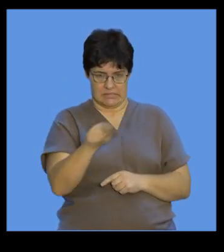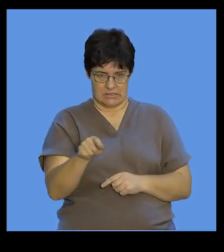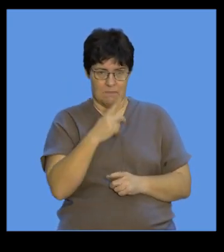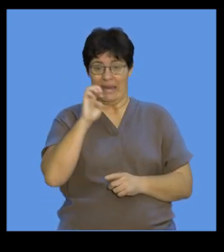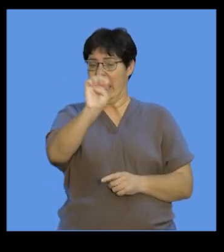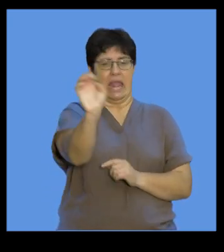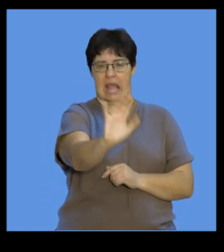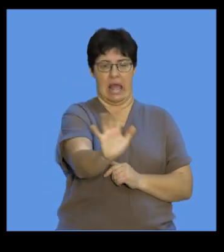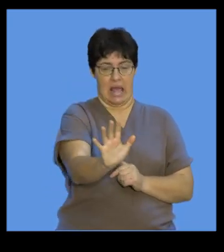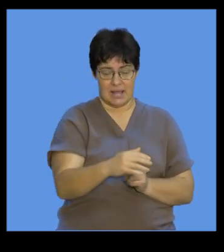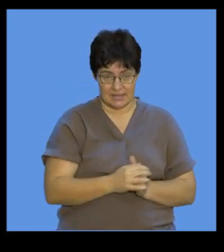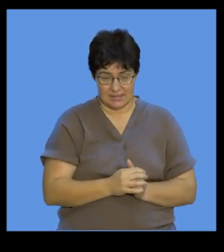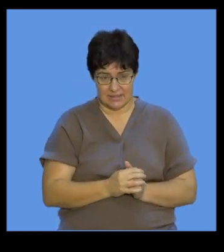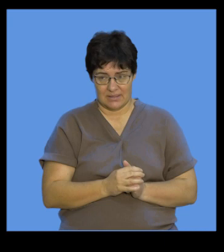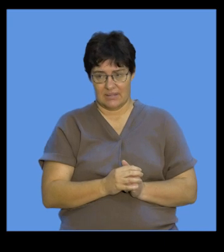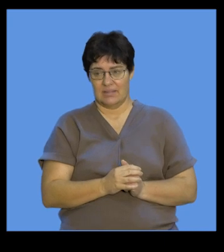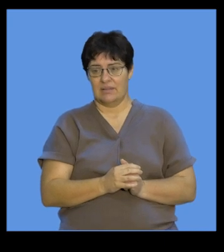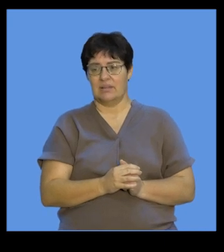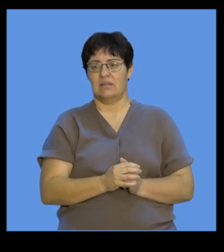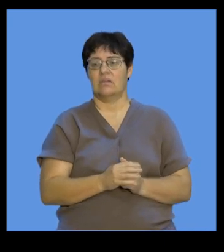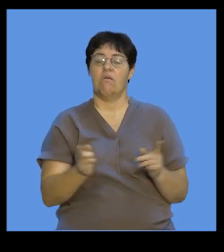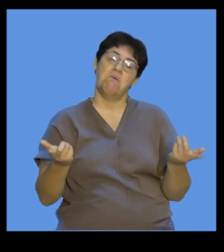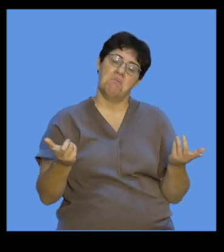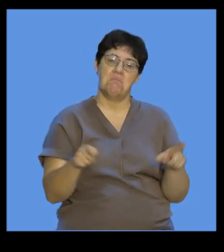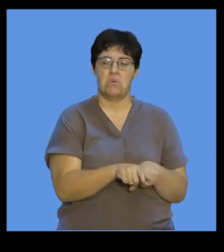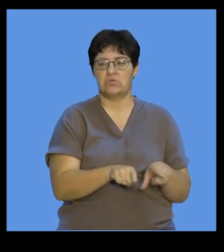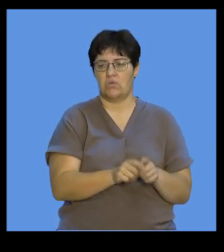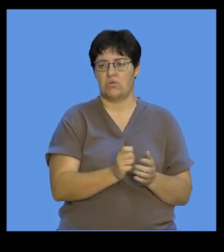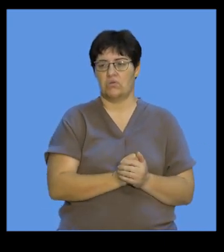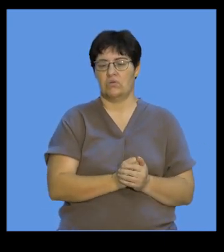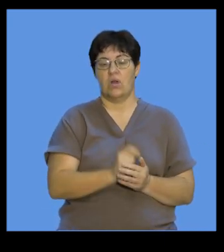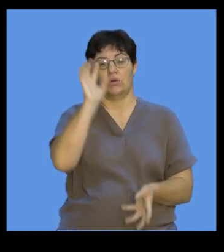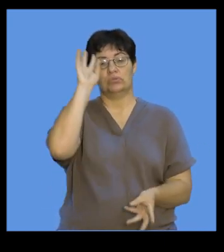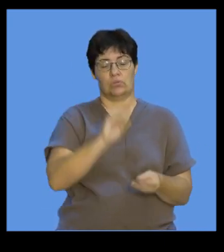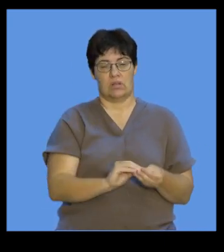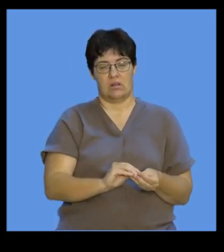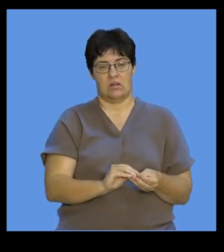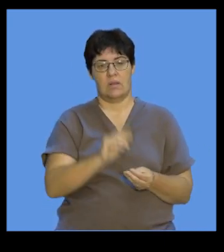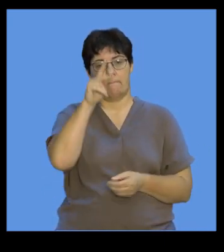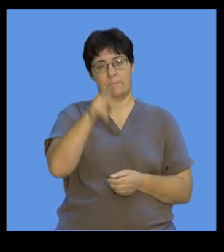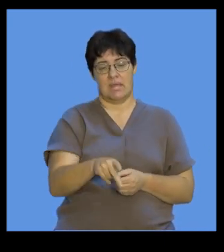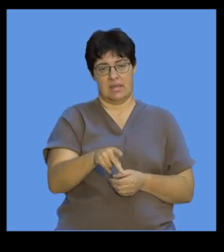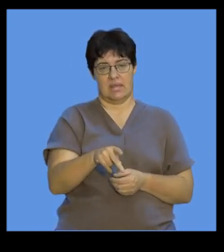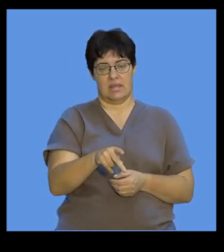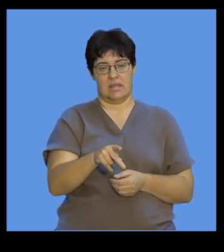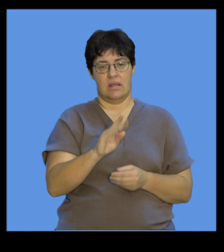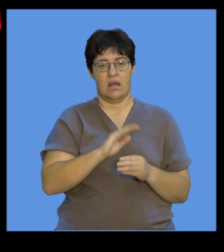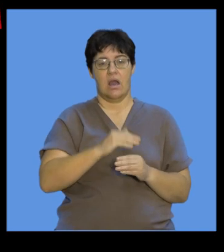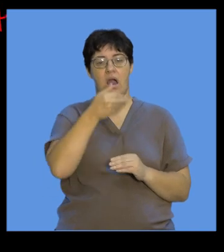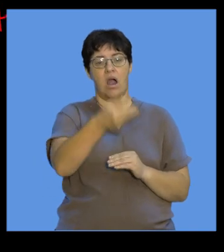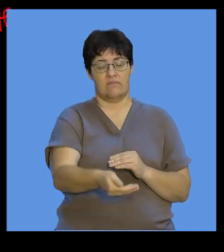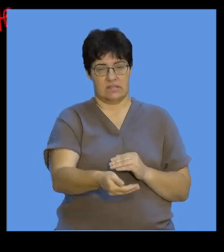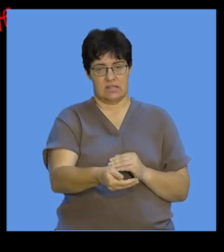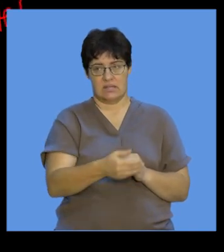an E, all right? You can also write it as total P after,